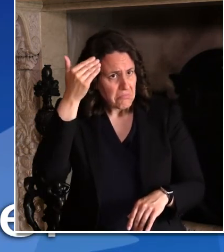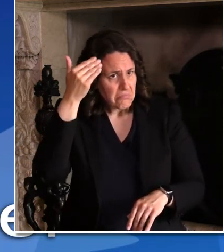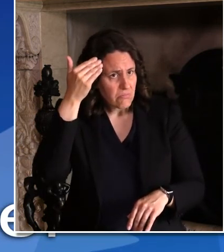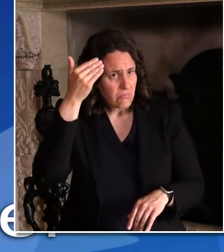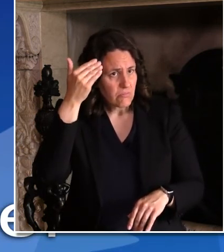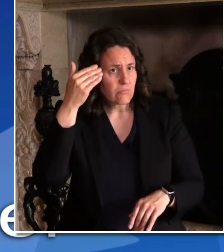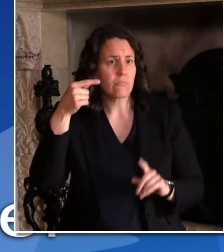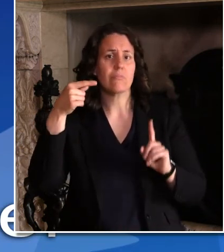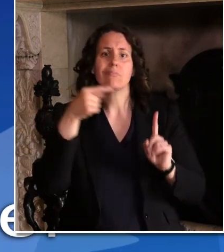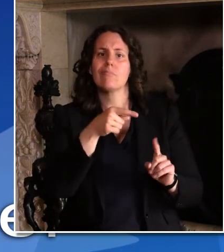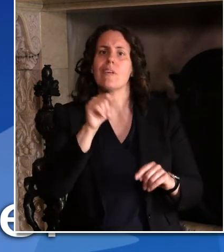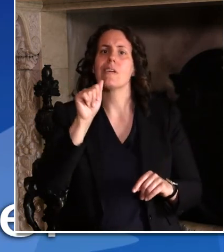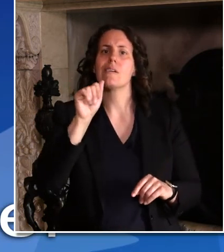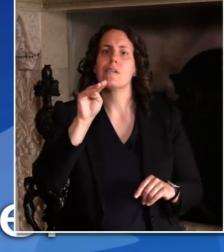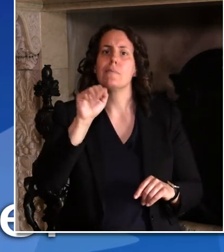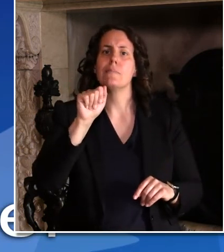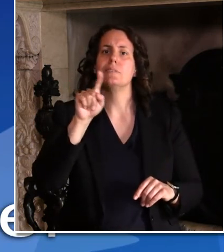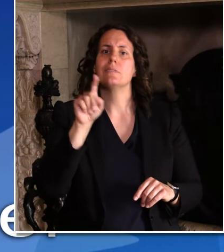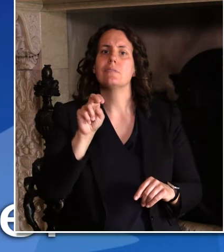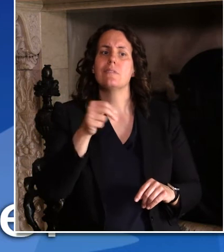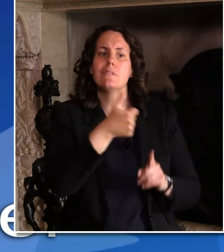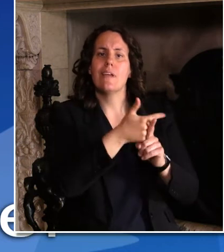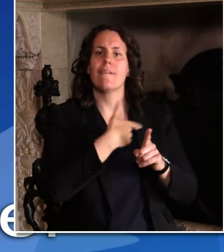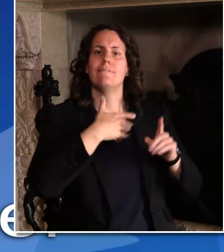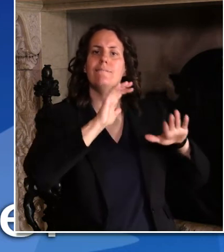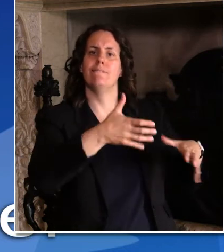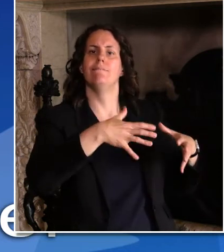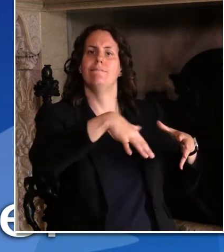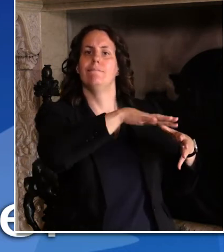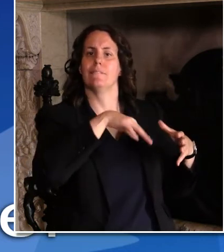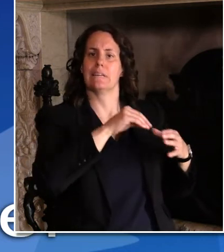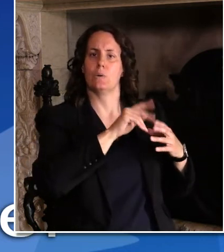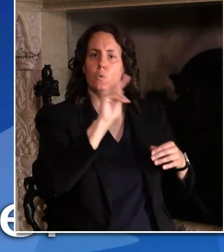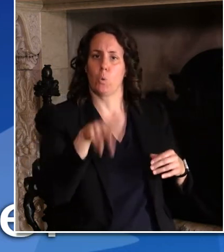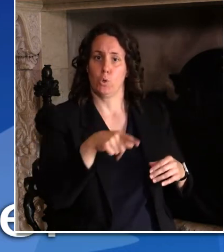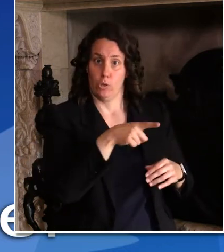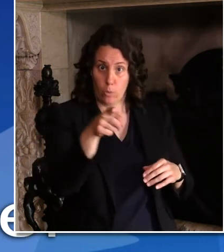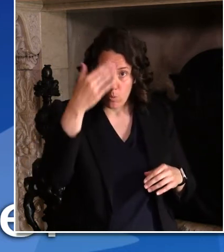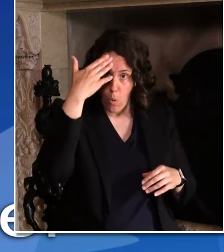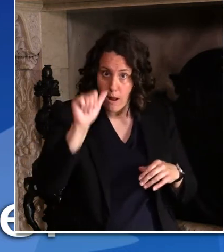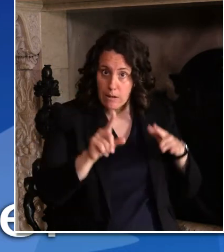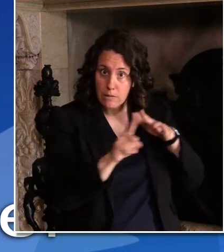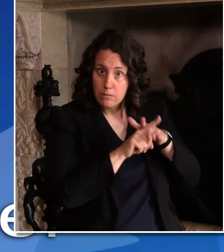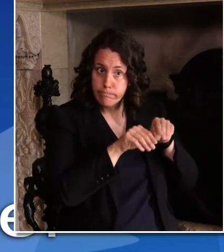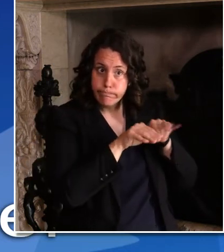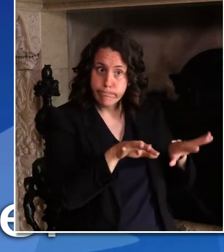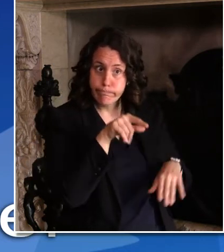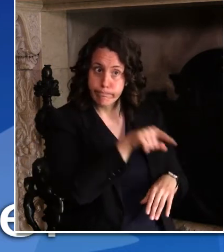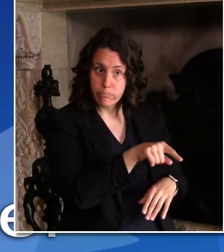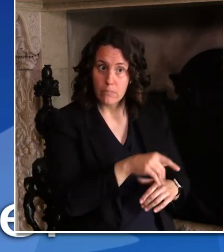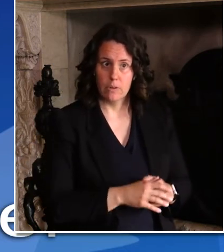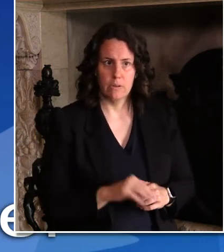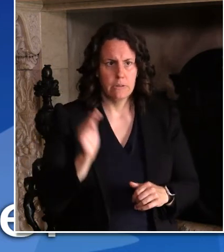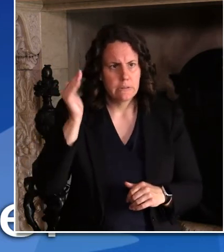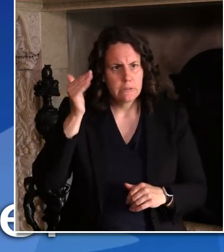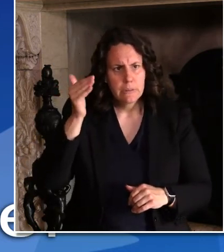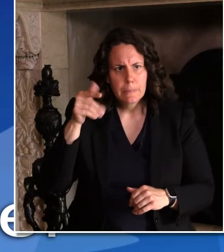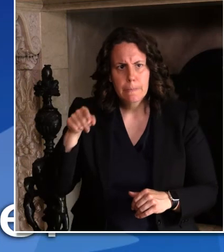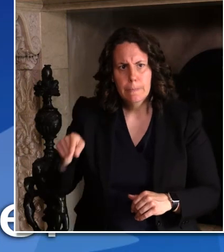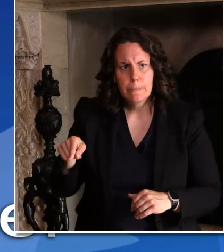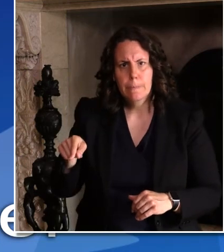Kenosha, and that Kenosha health officials are having trouble dealing with Amazon? And if so, is the state going to get involved?